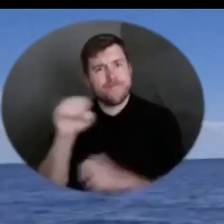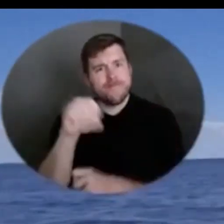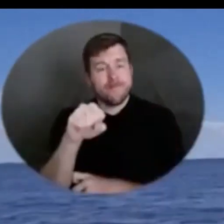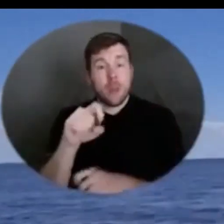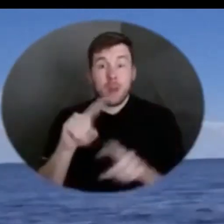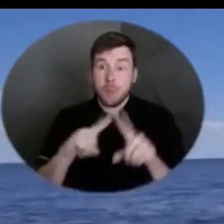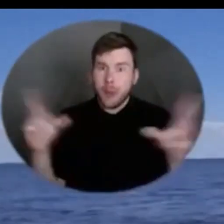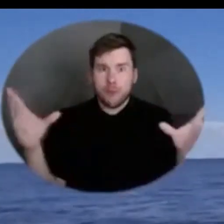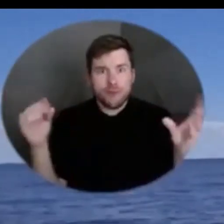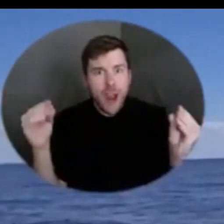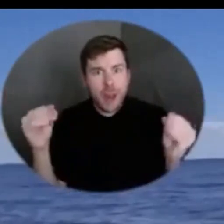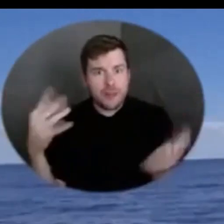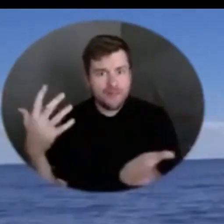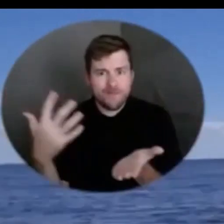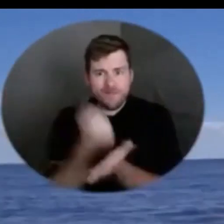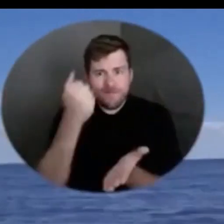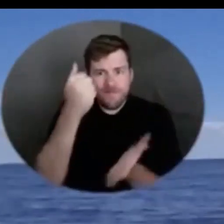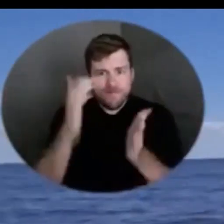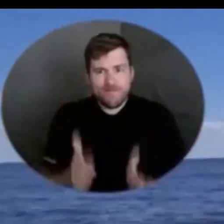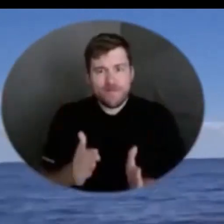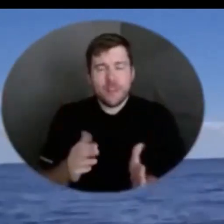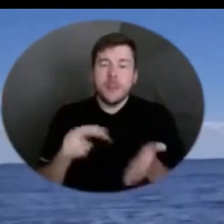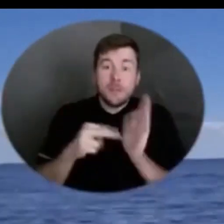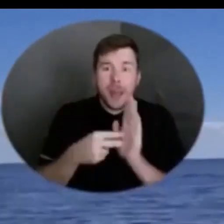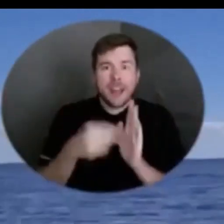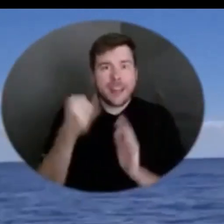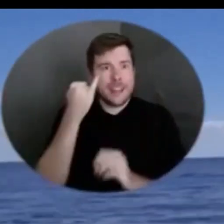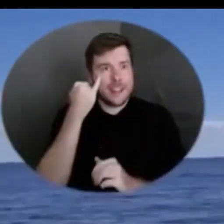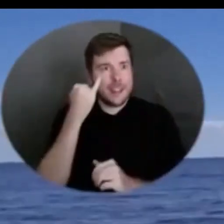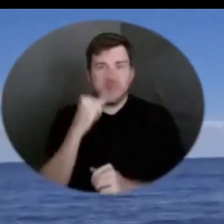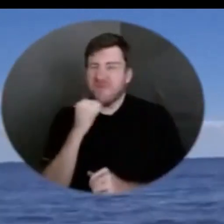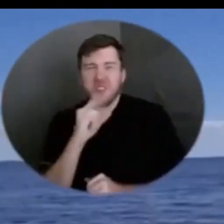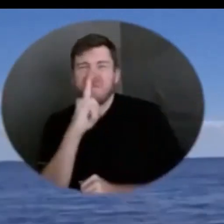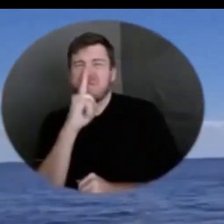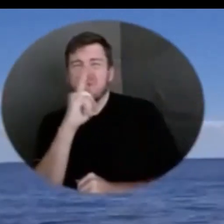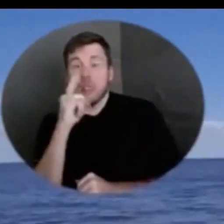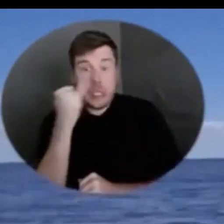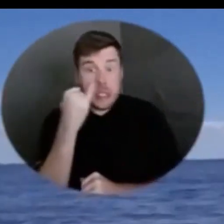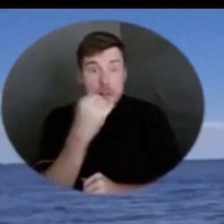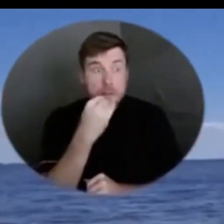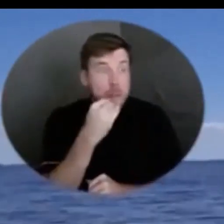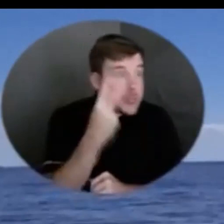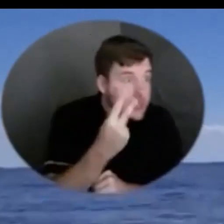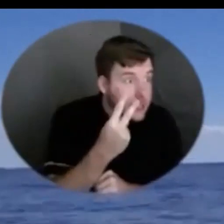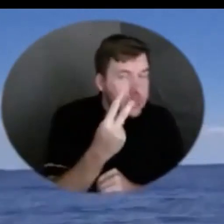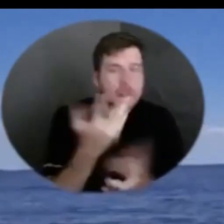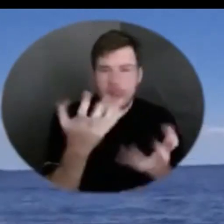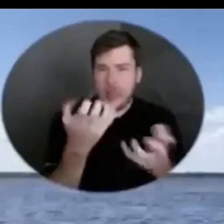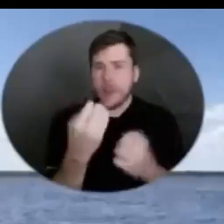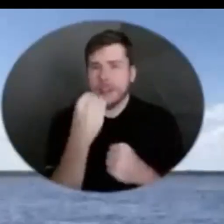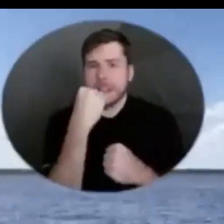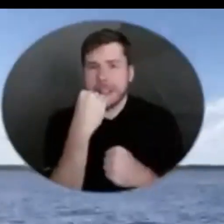are opportunists, so they're not very picky. If they see it and it looks and smells and tastes like food, they're probably going to try it